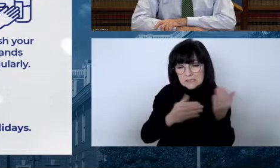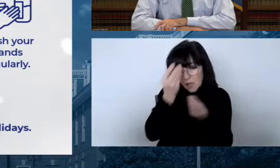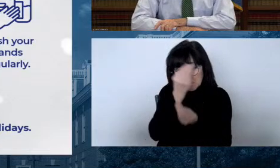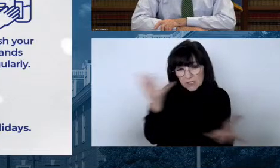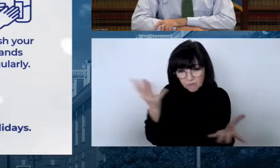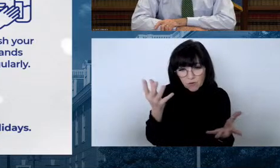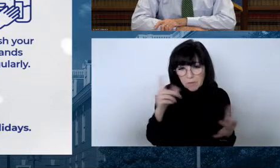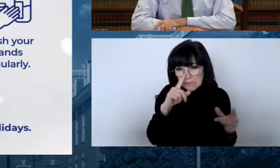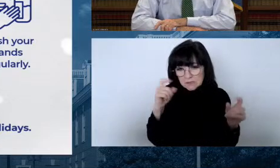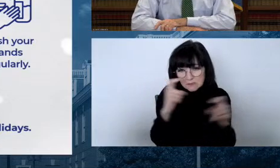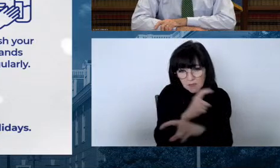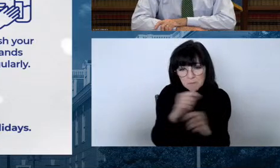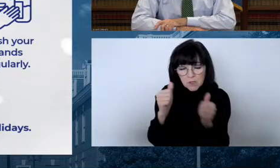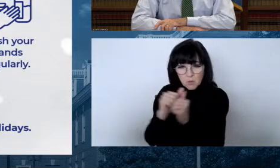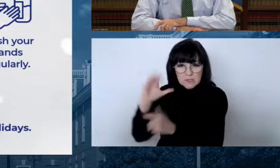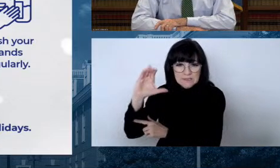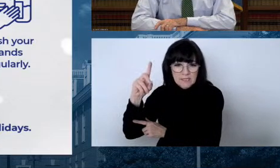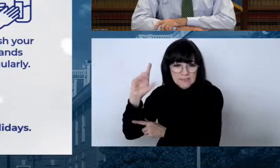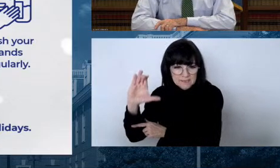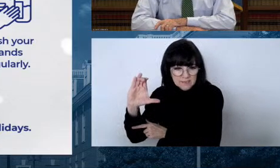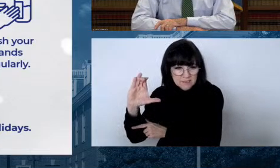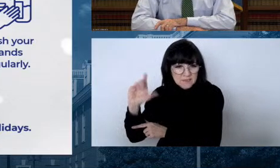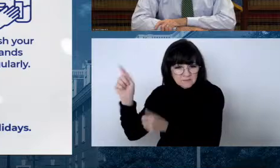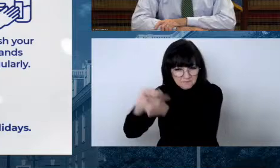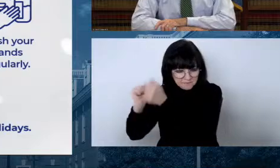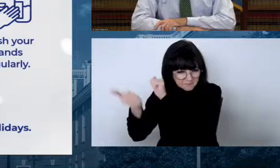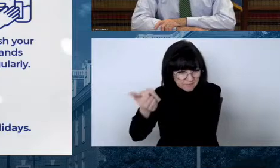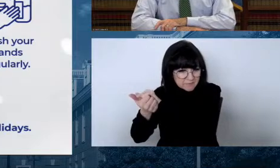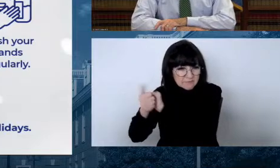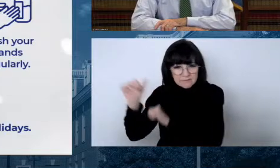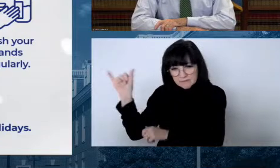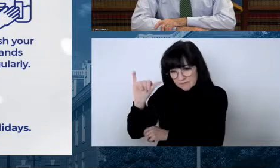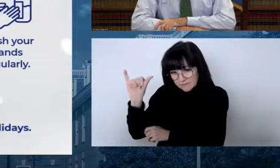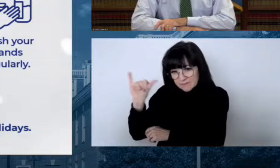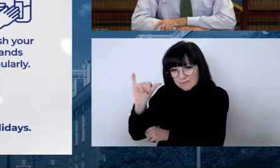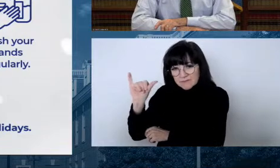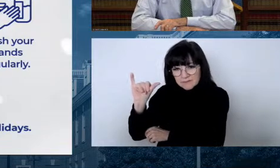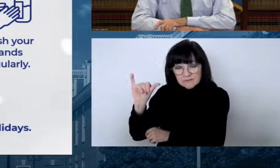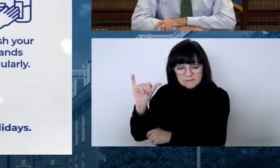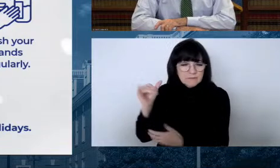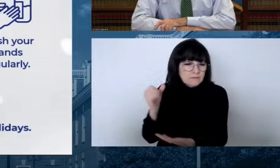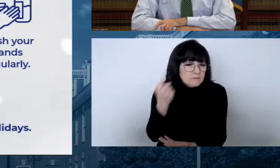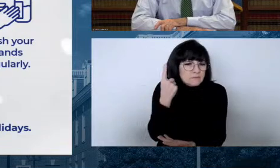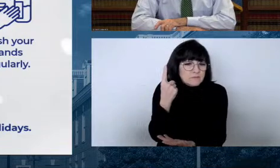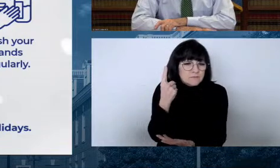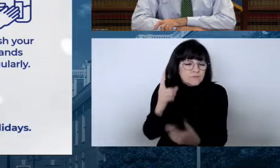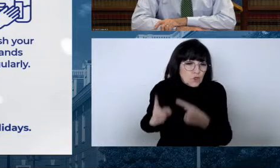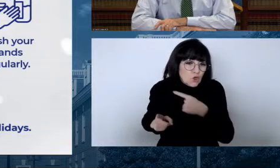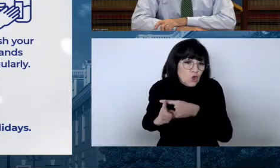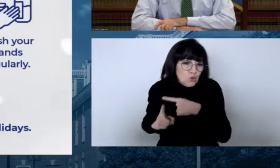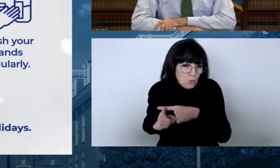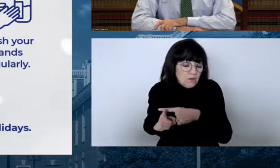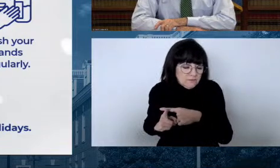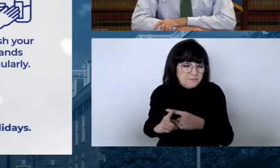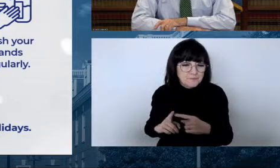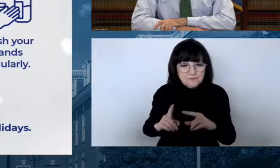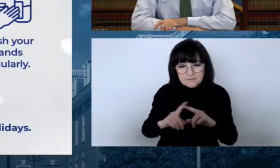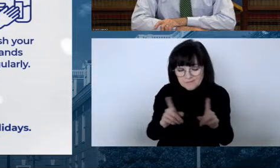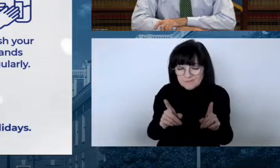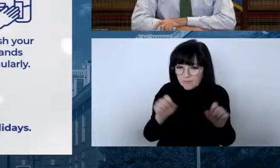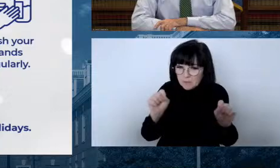CDC guidelines changing on us to a good way, actually, but a little